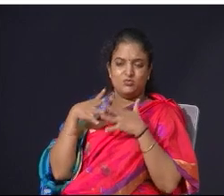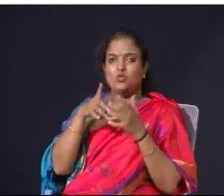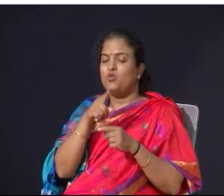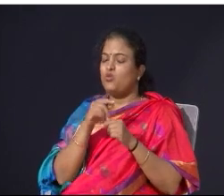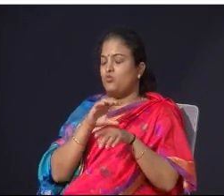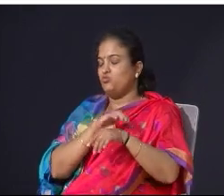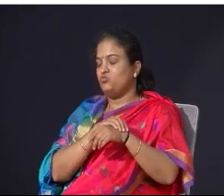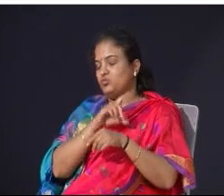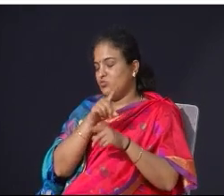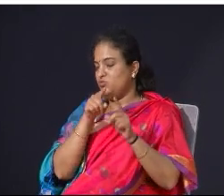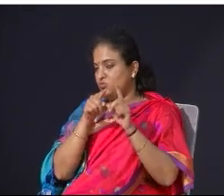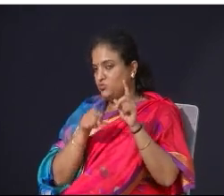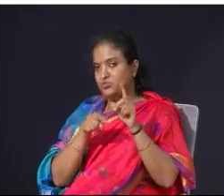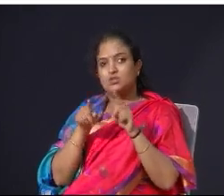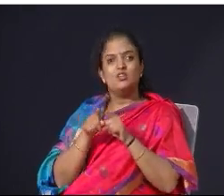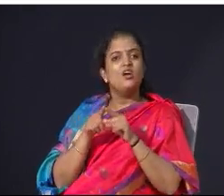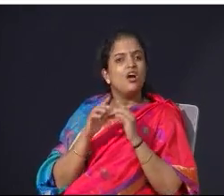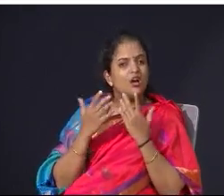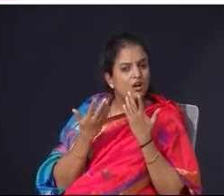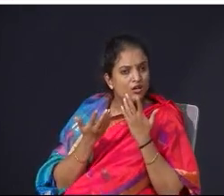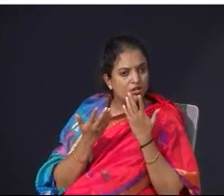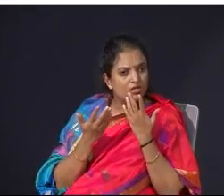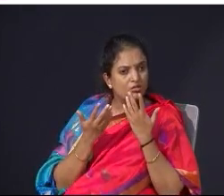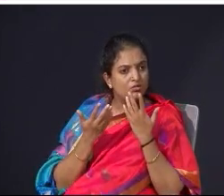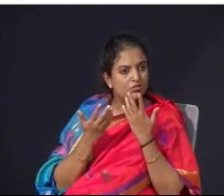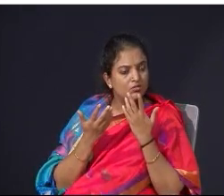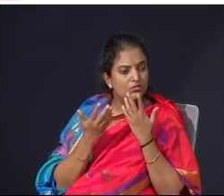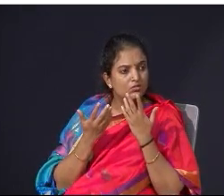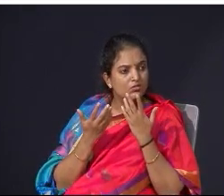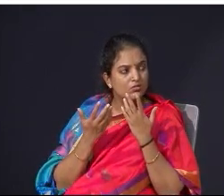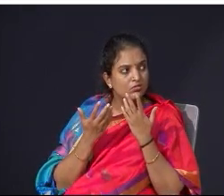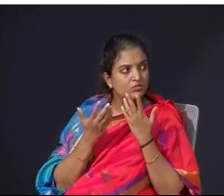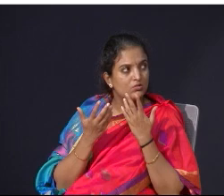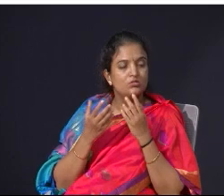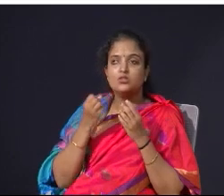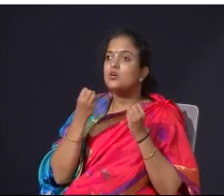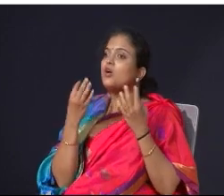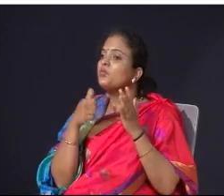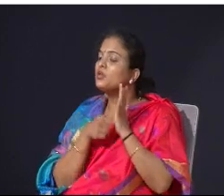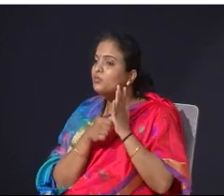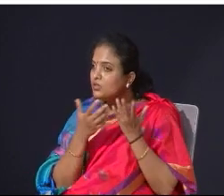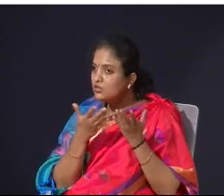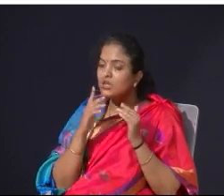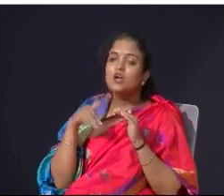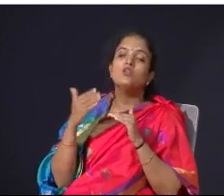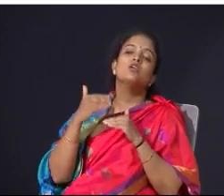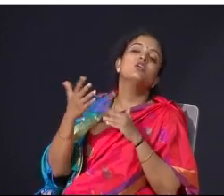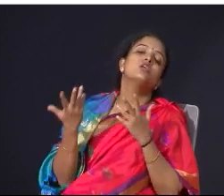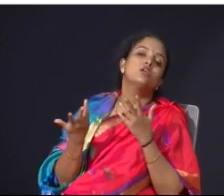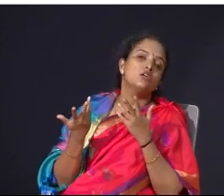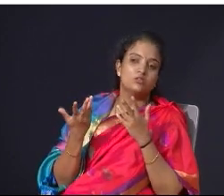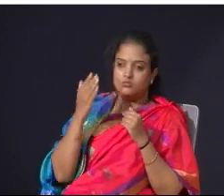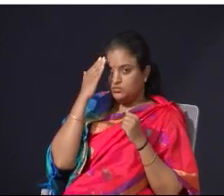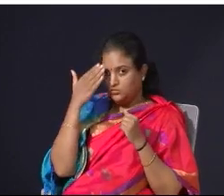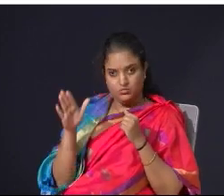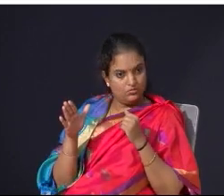take this ball and move it like this. I said, for how long? Okay, for how many months? And what after that? Don't know,